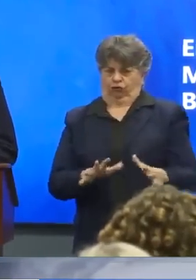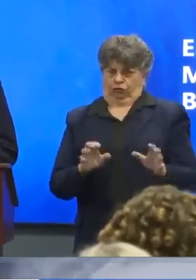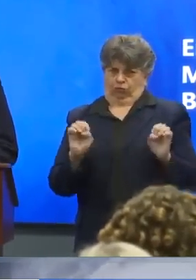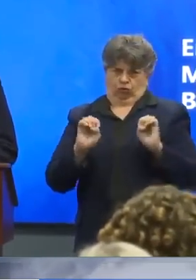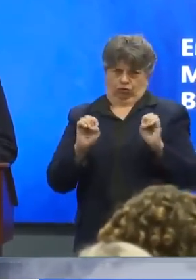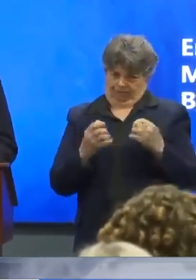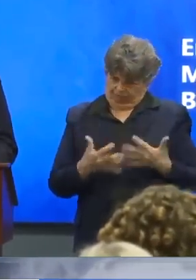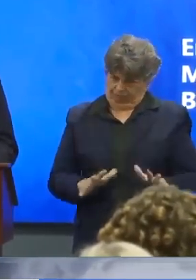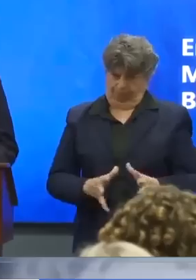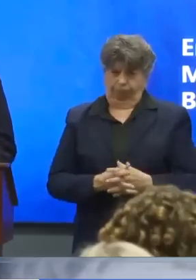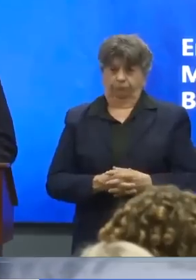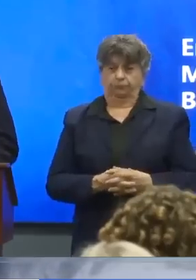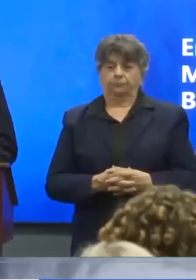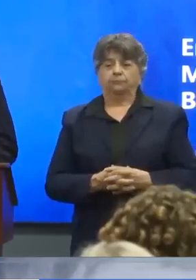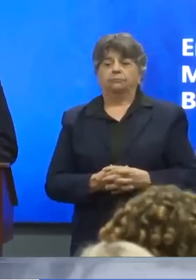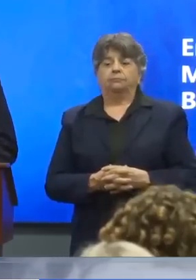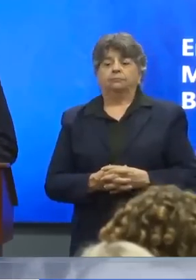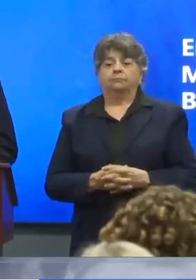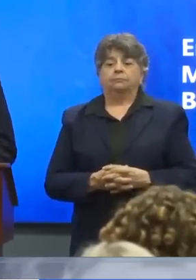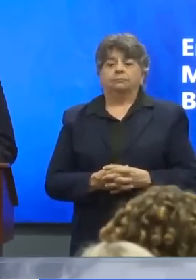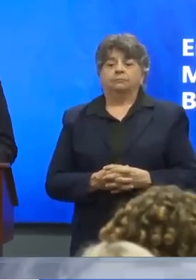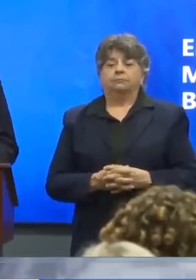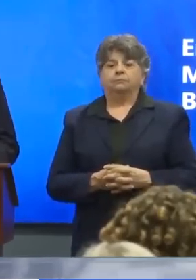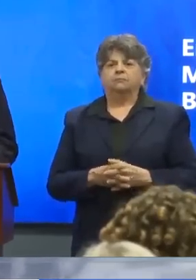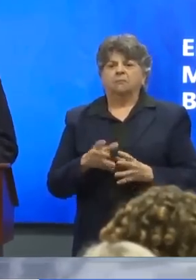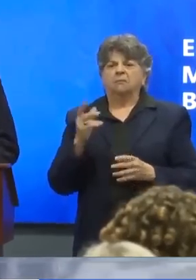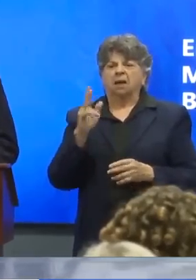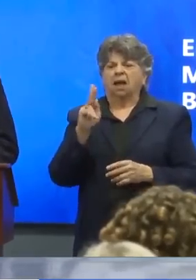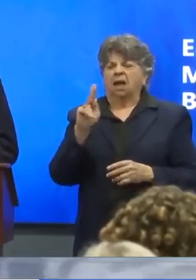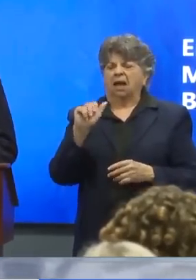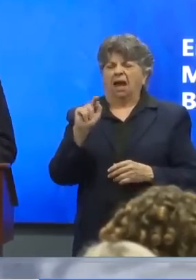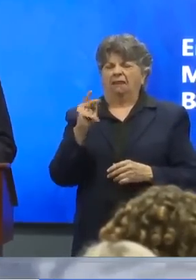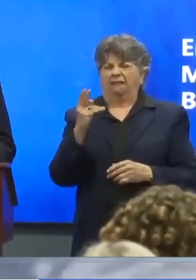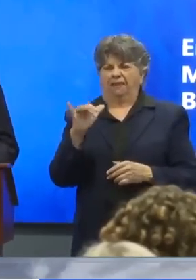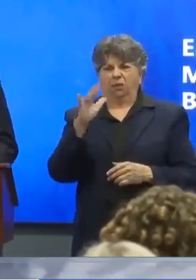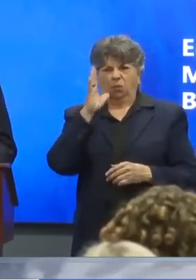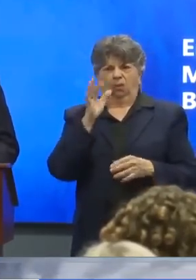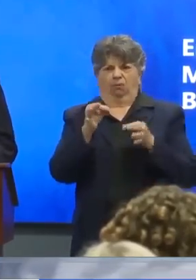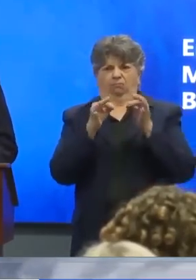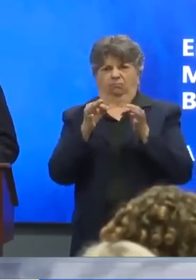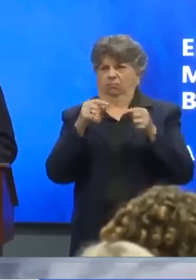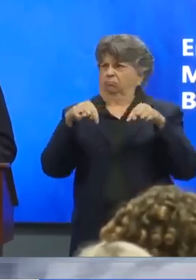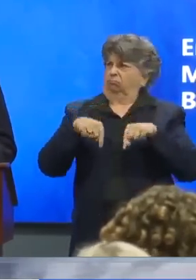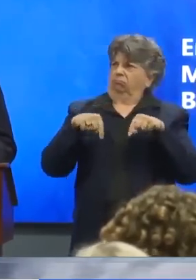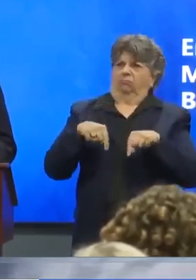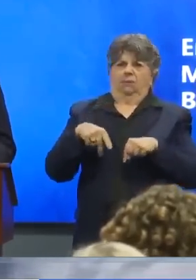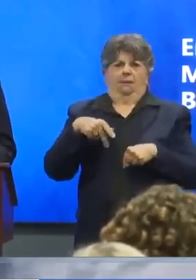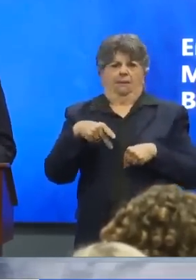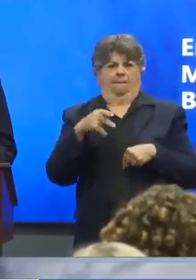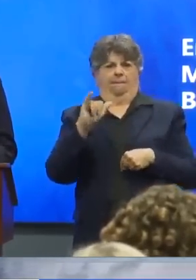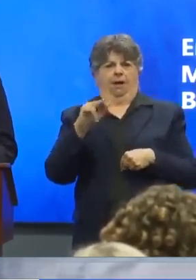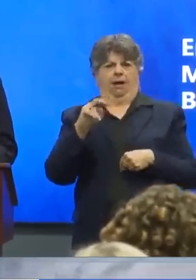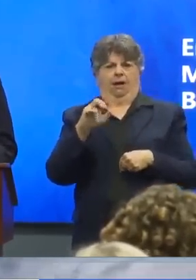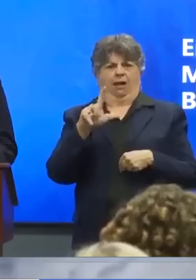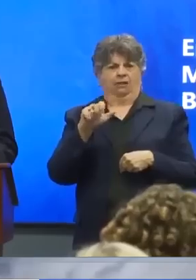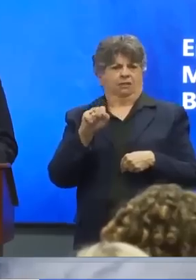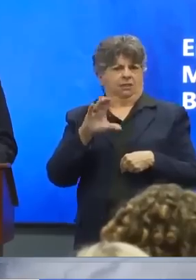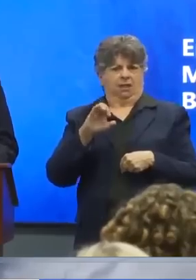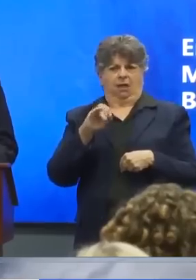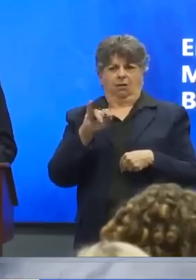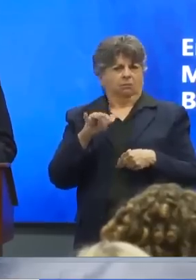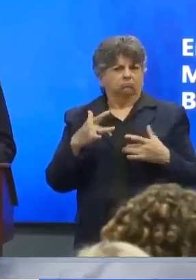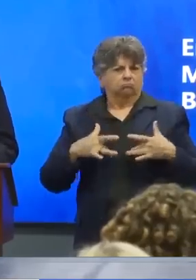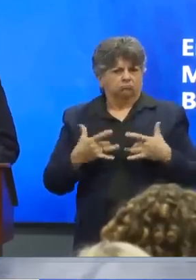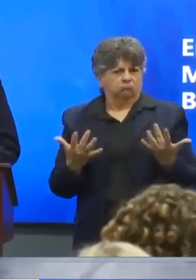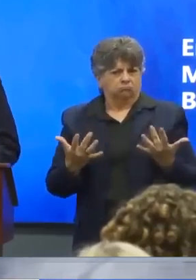in Pinellas. And so our message from the state is to heed those warnings, particularly if you're in the zone A,